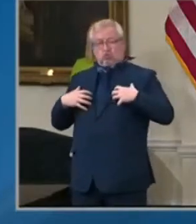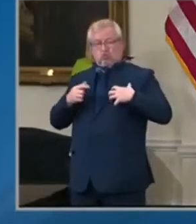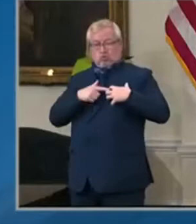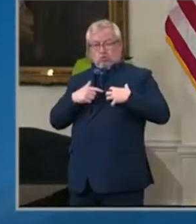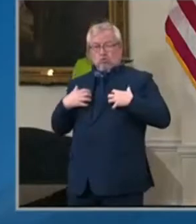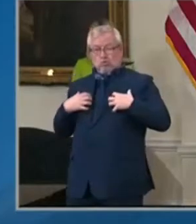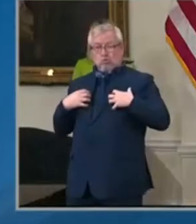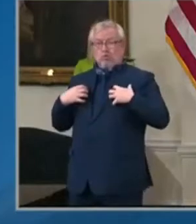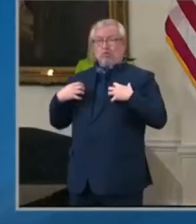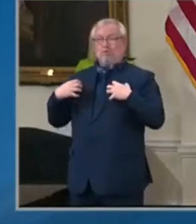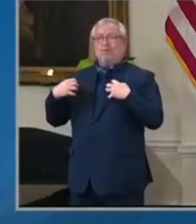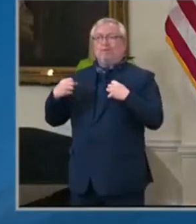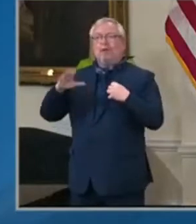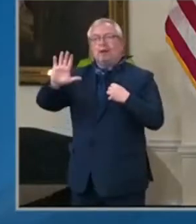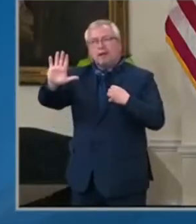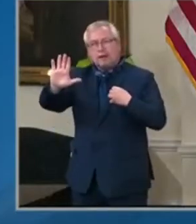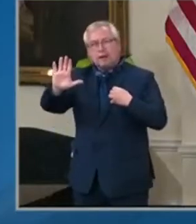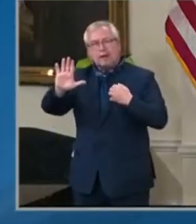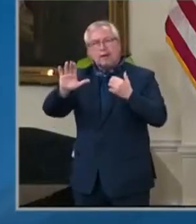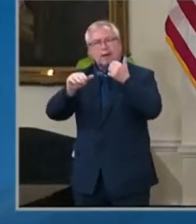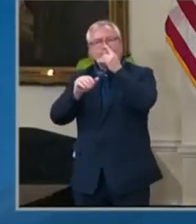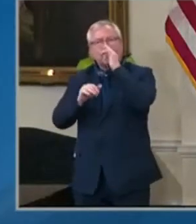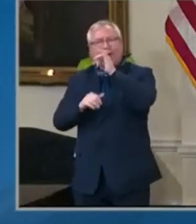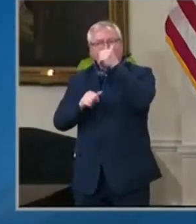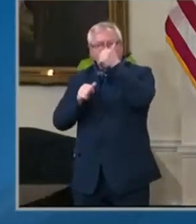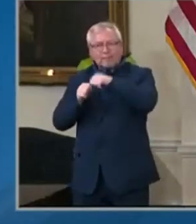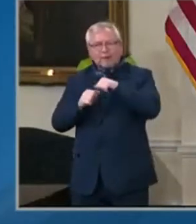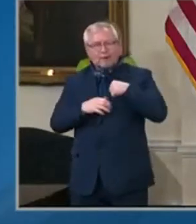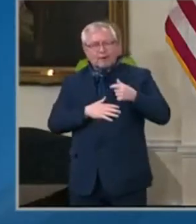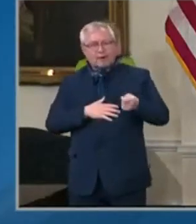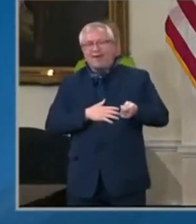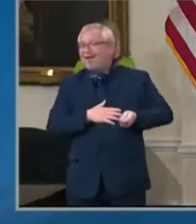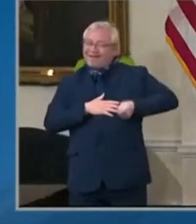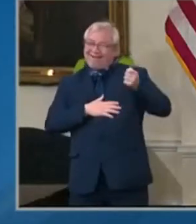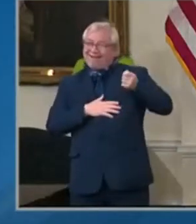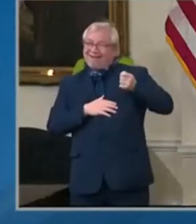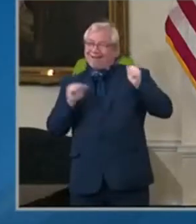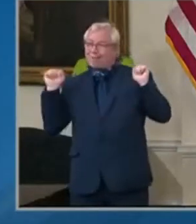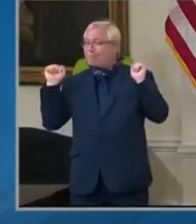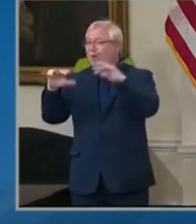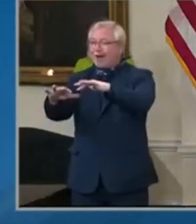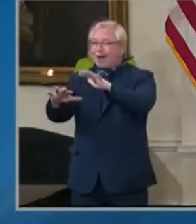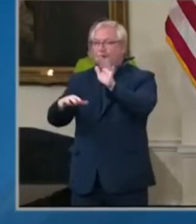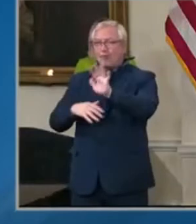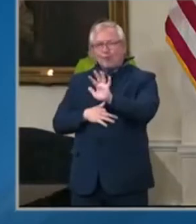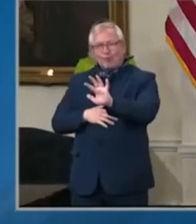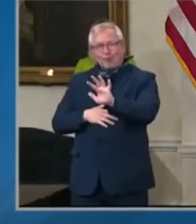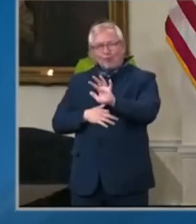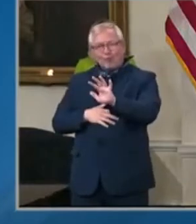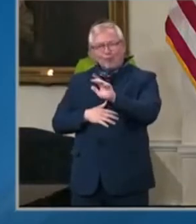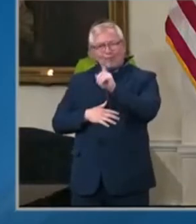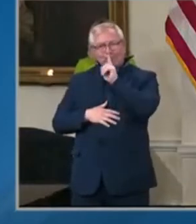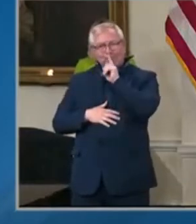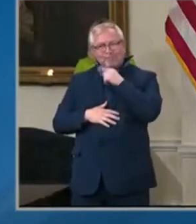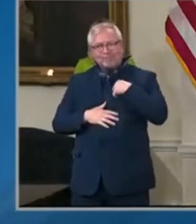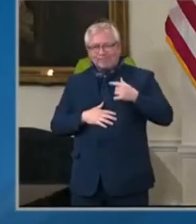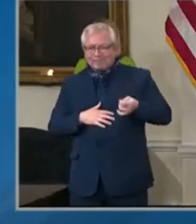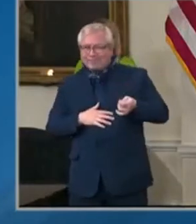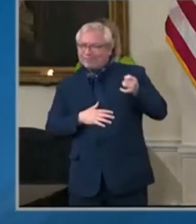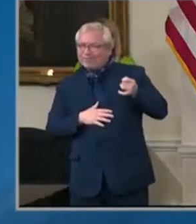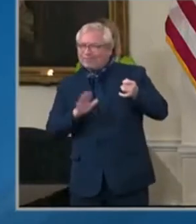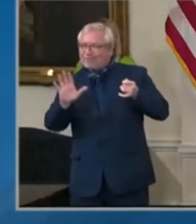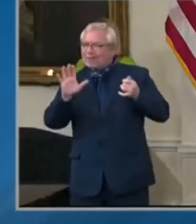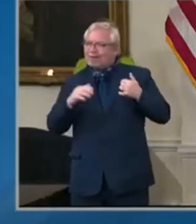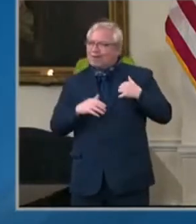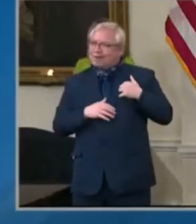a switch. Unfortunately, life is not going to just immediately go